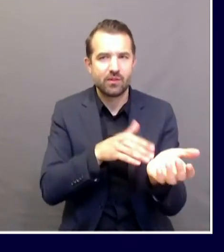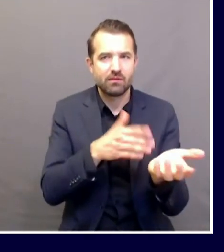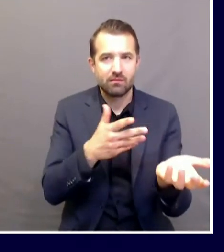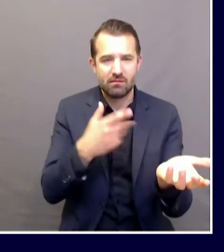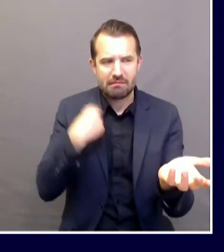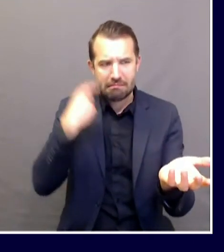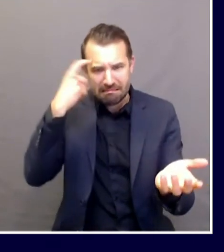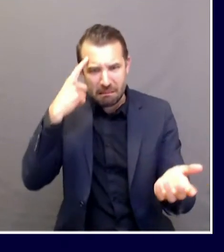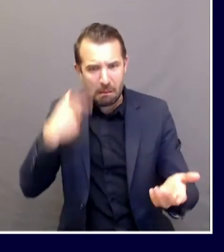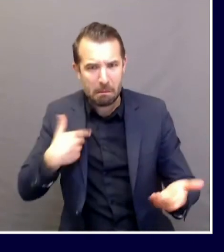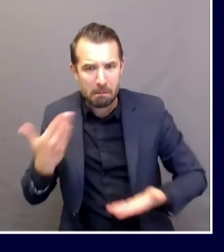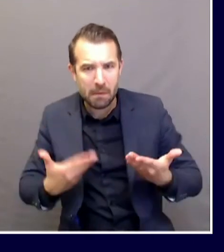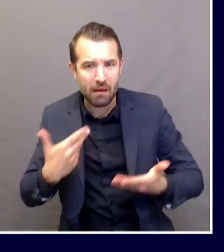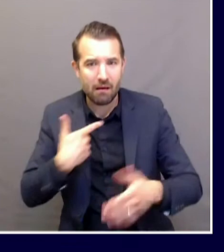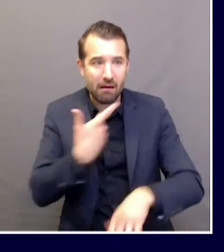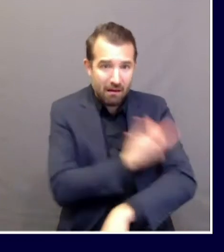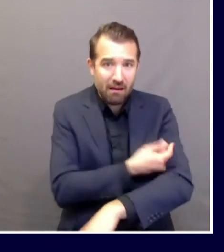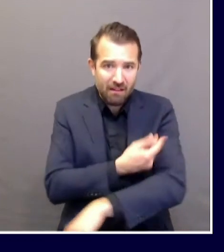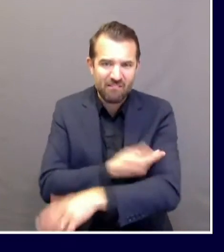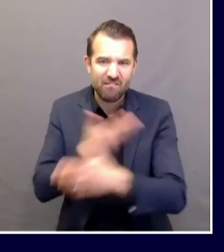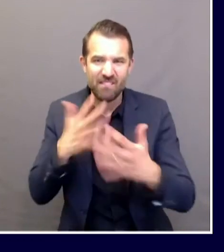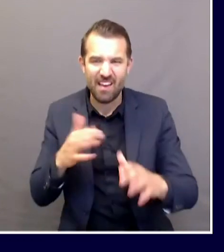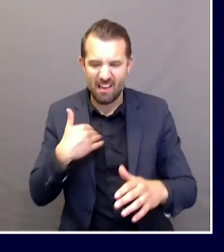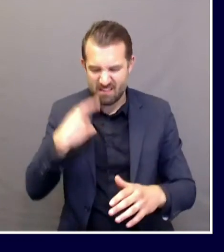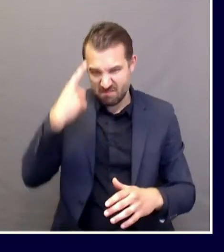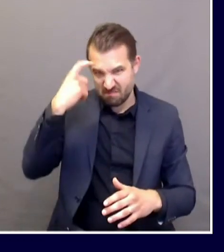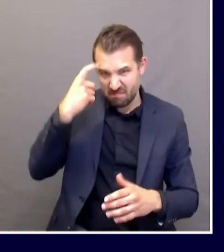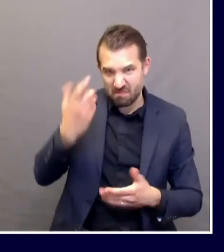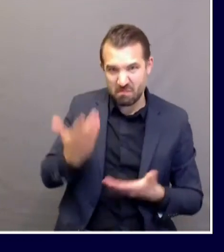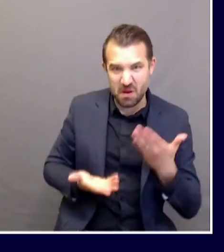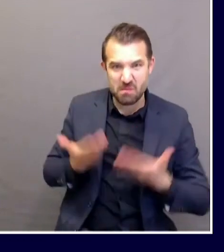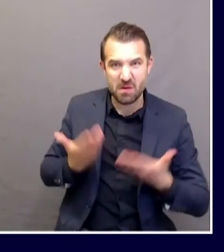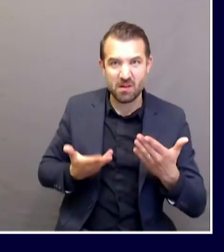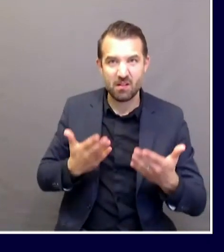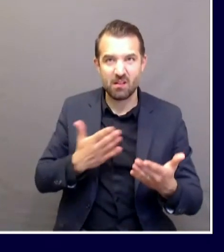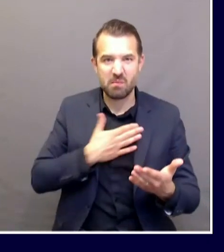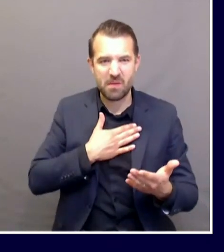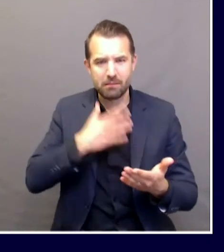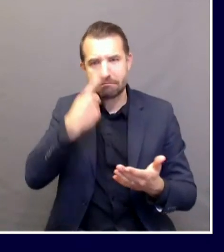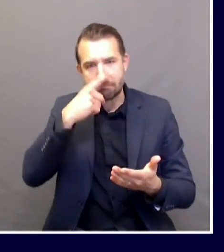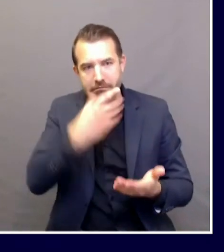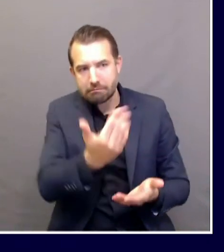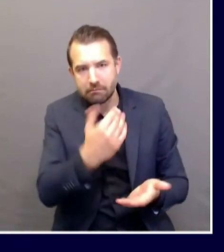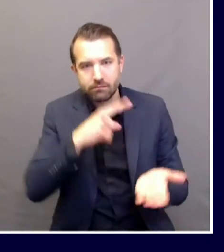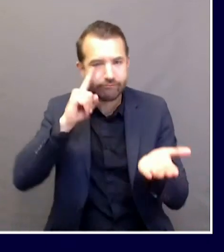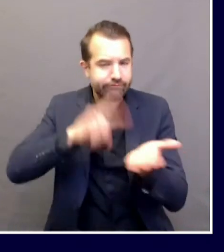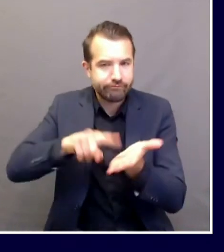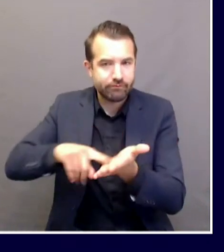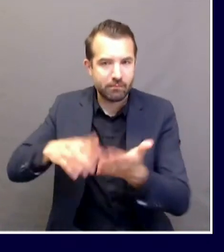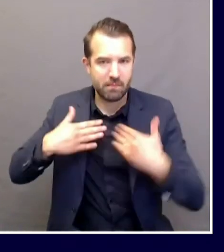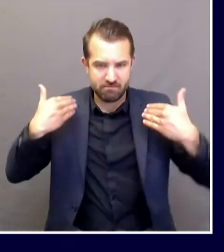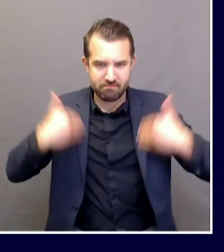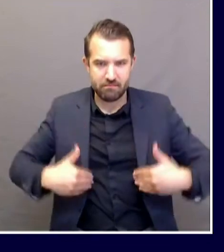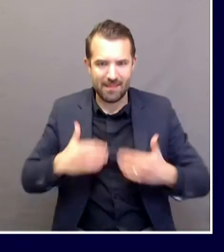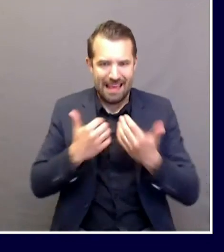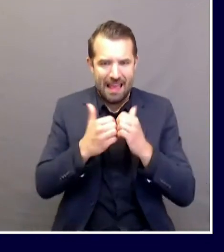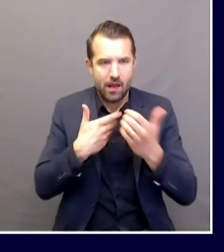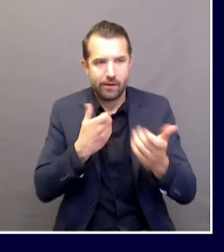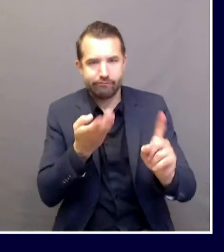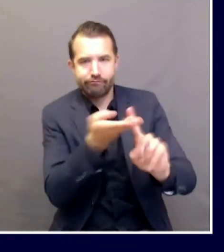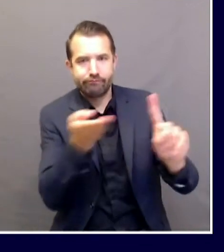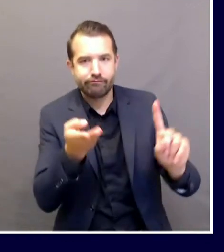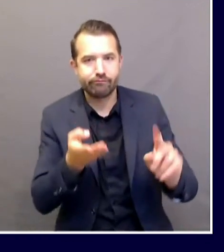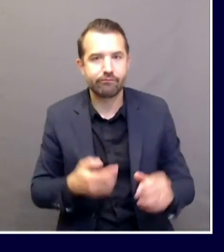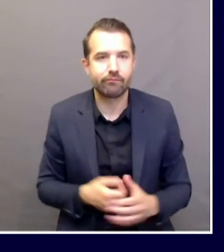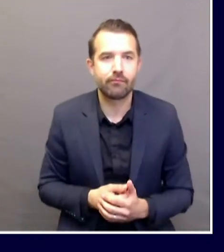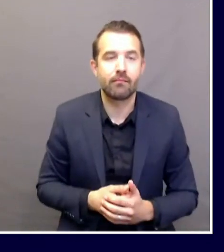that. We in Maine have made sure that, in fact, almost immediately after the pause was put into place last Tuesday,